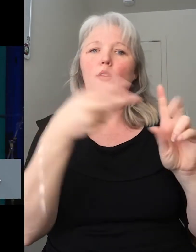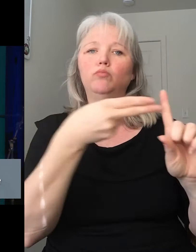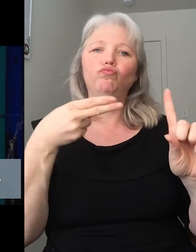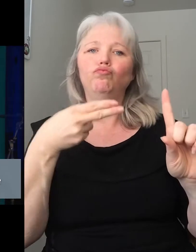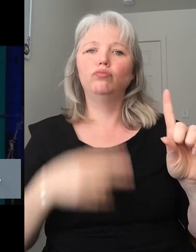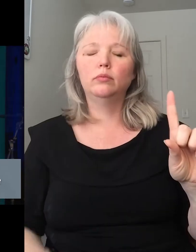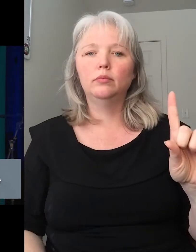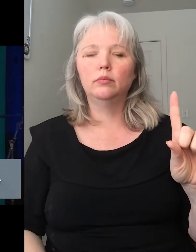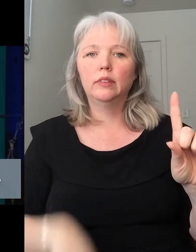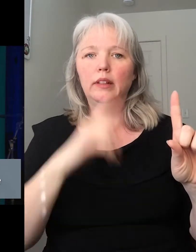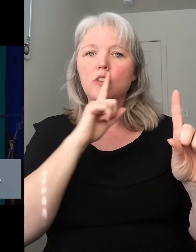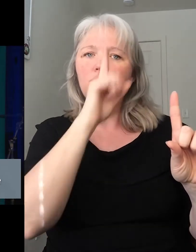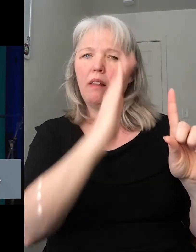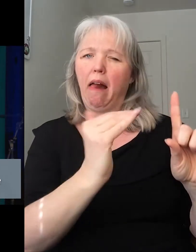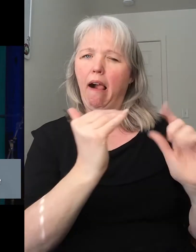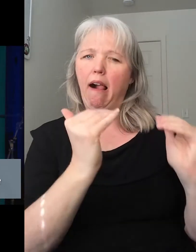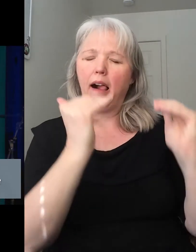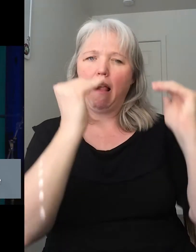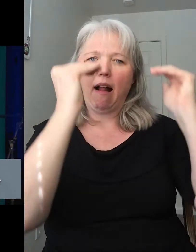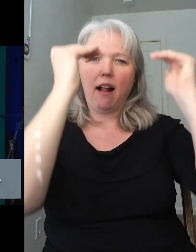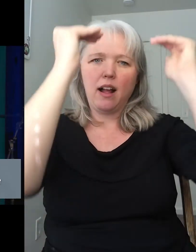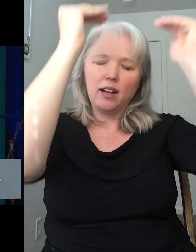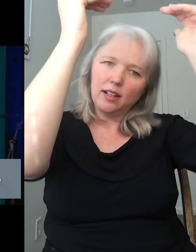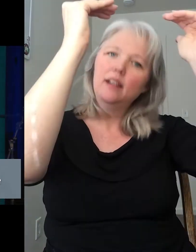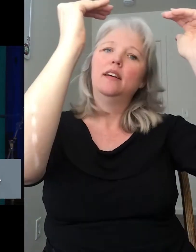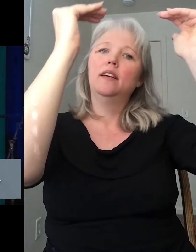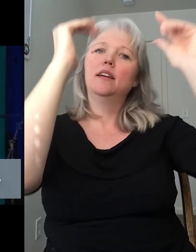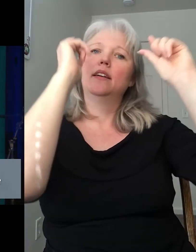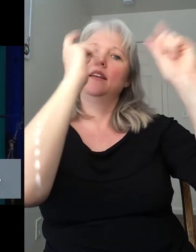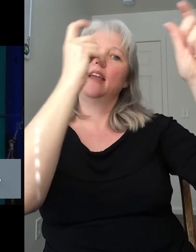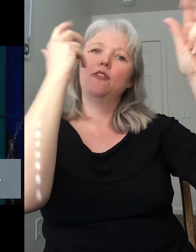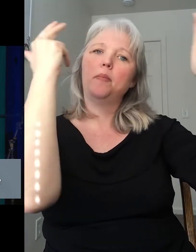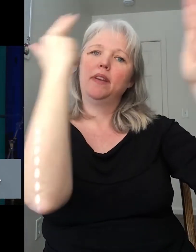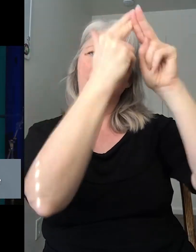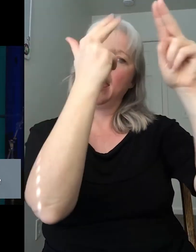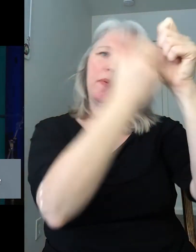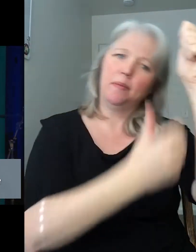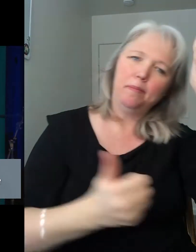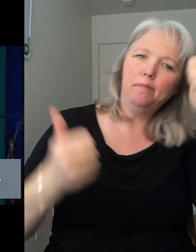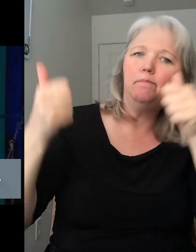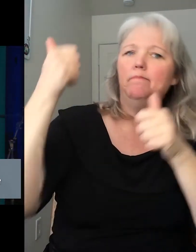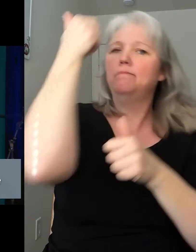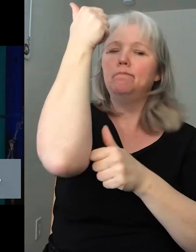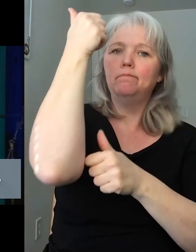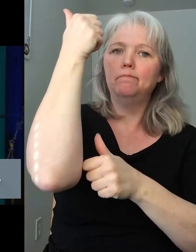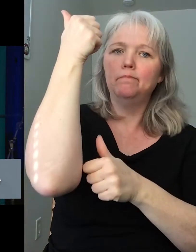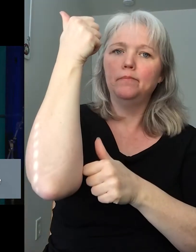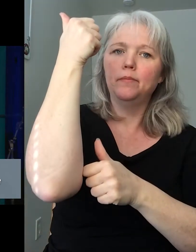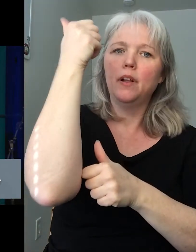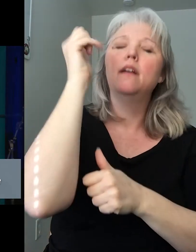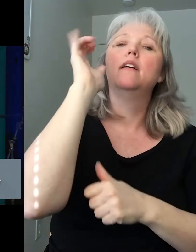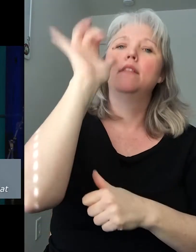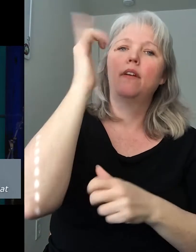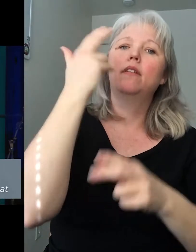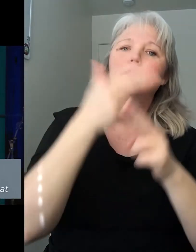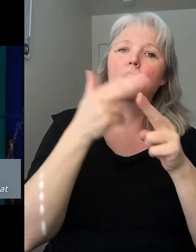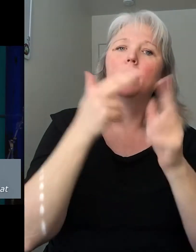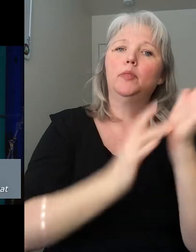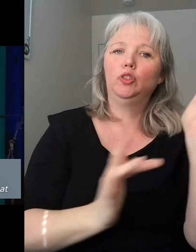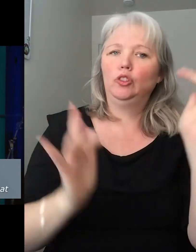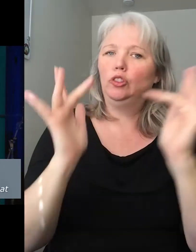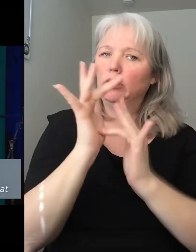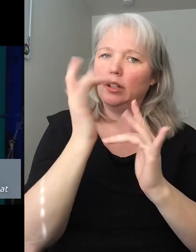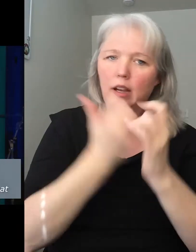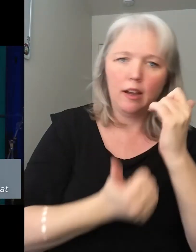given. He highly exalted him and gave him the name which is above every name, that at the name